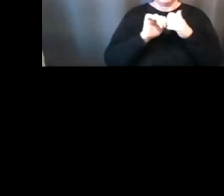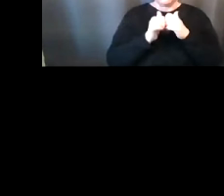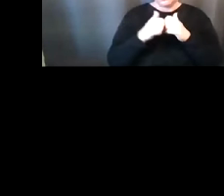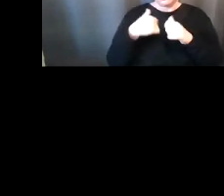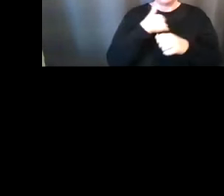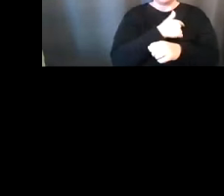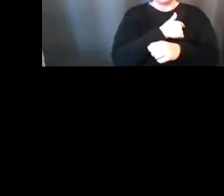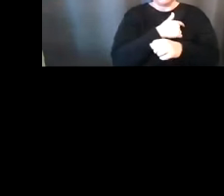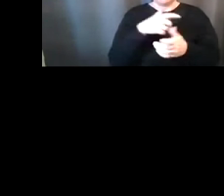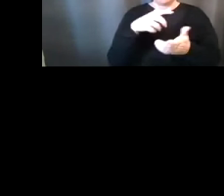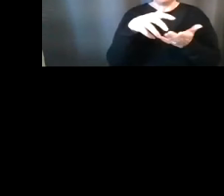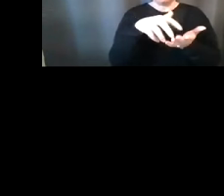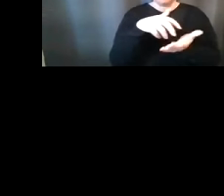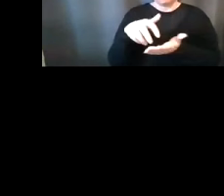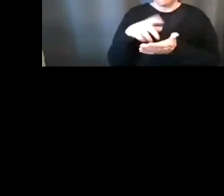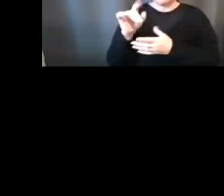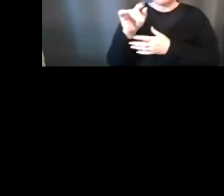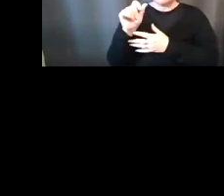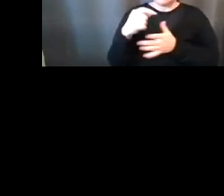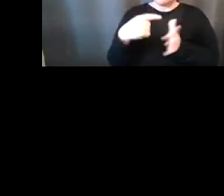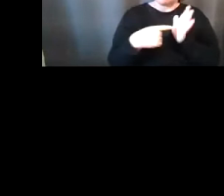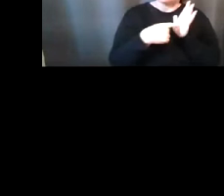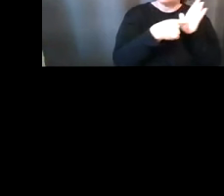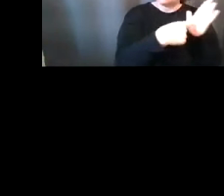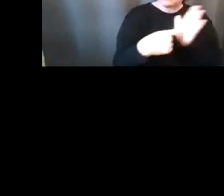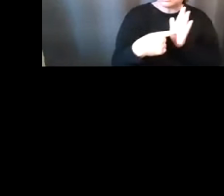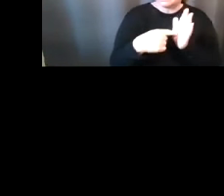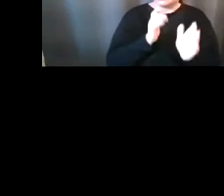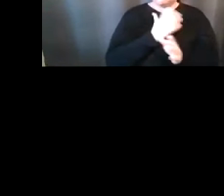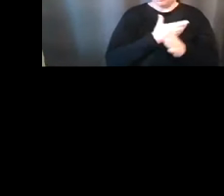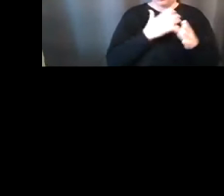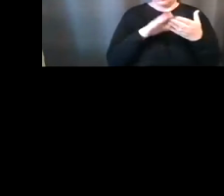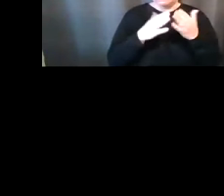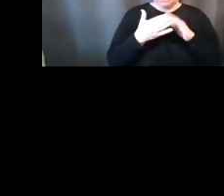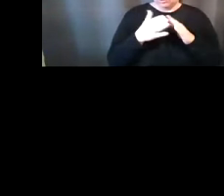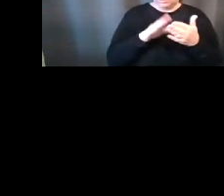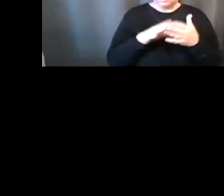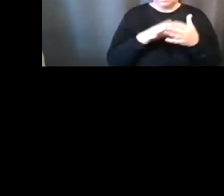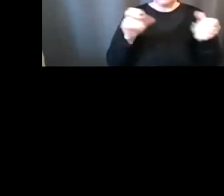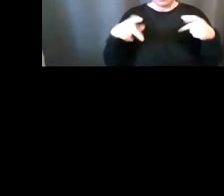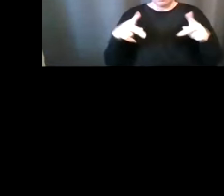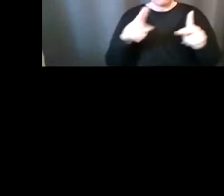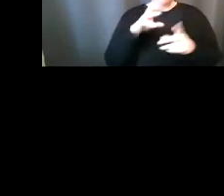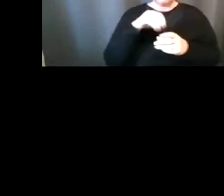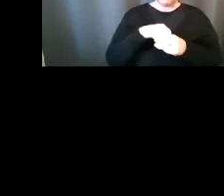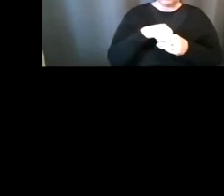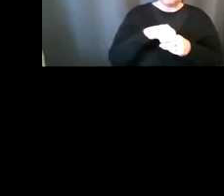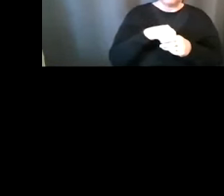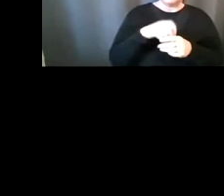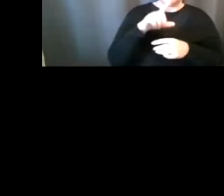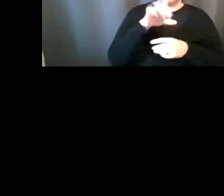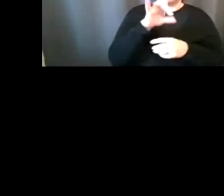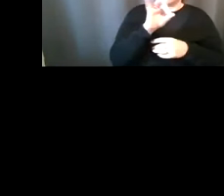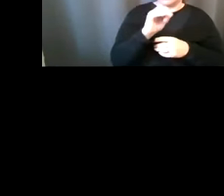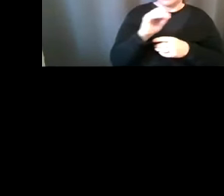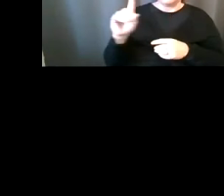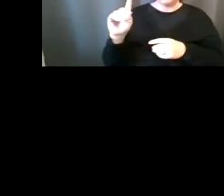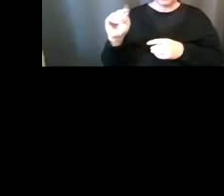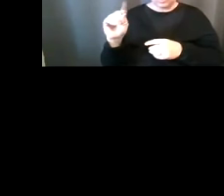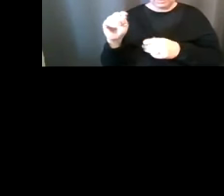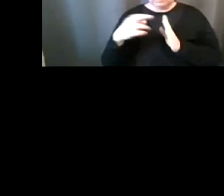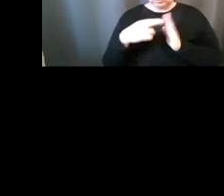meaningfully collecting data that is representative of our community. So opportunities include the 80-20 rule of thumb, which I shared with you